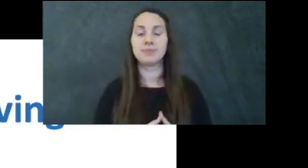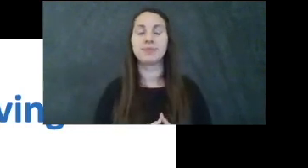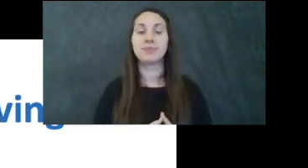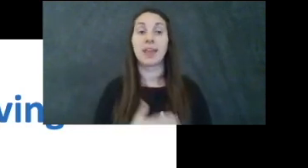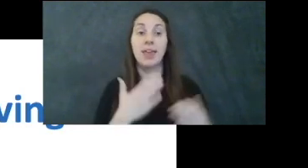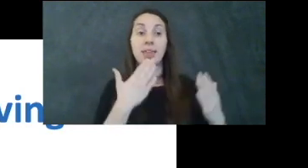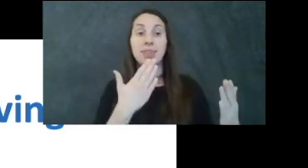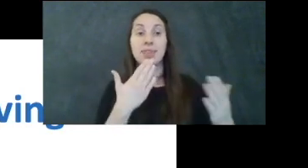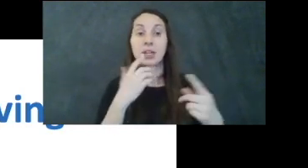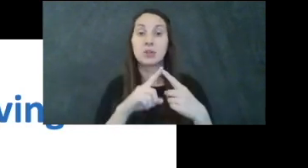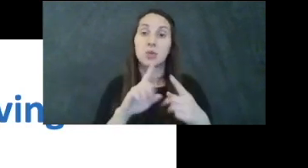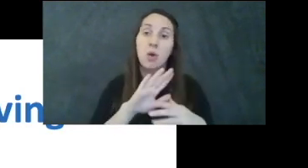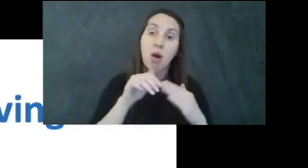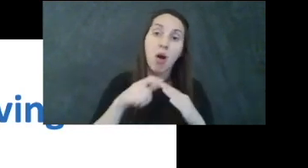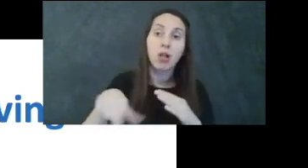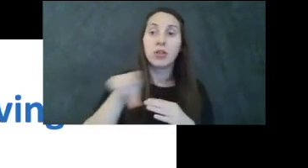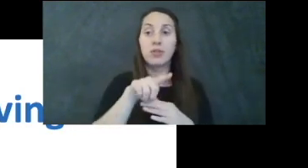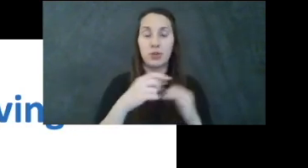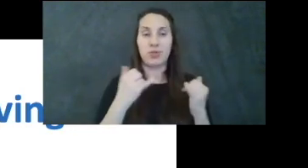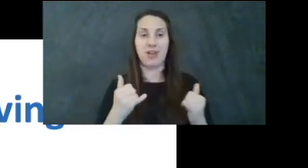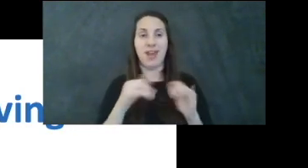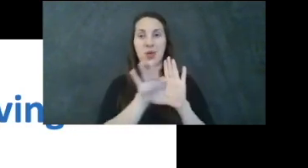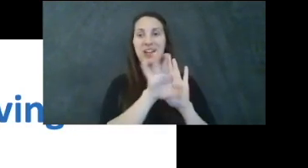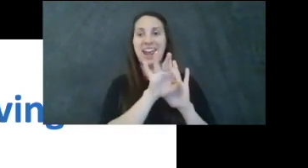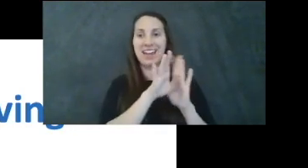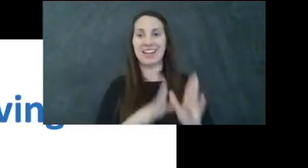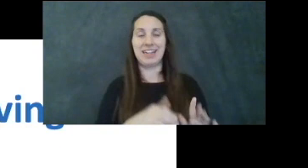you, candidates are getting more aware of it, but still have a